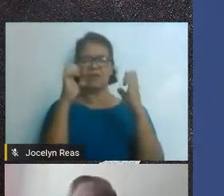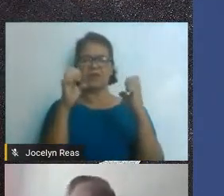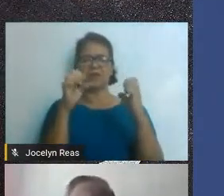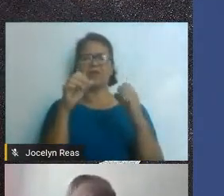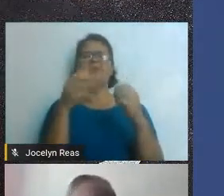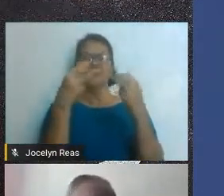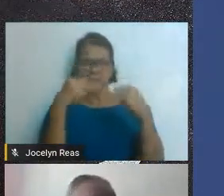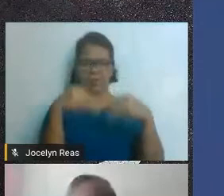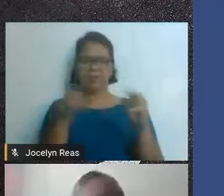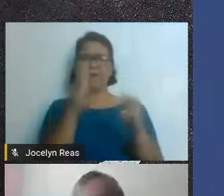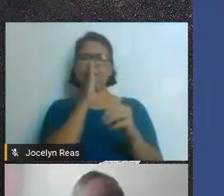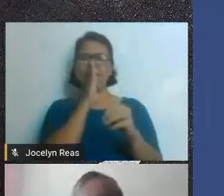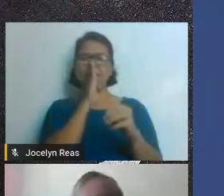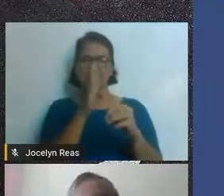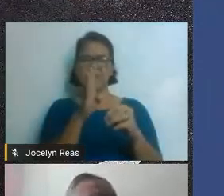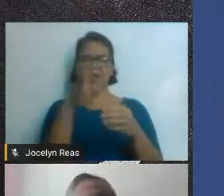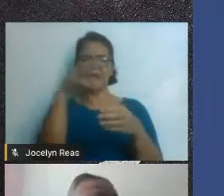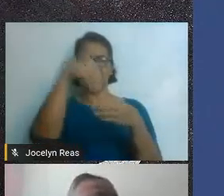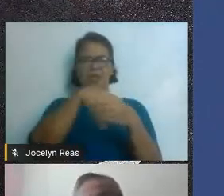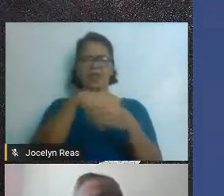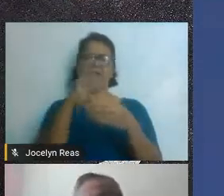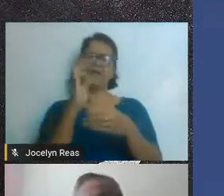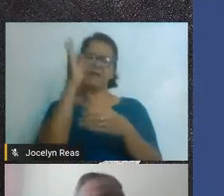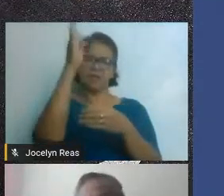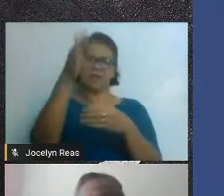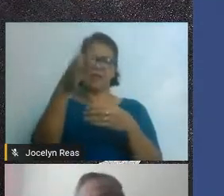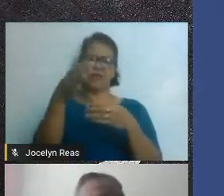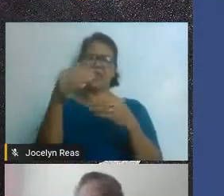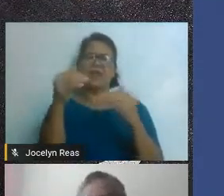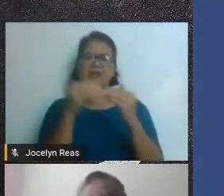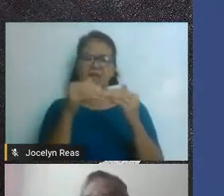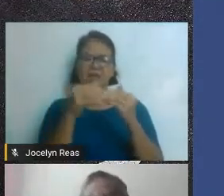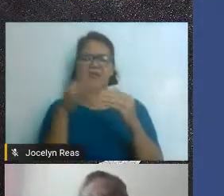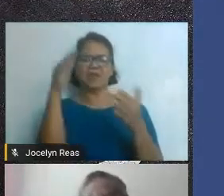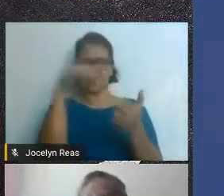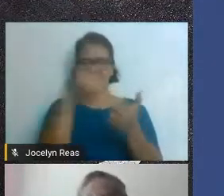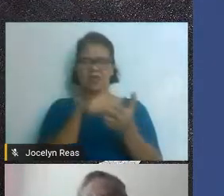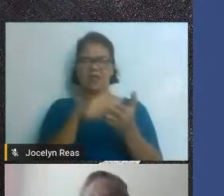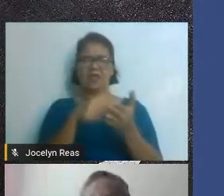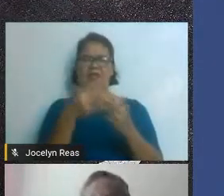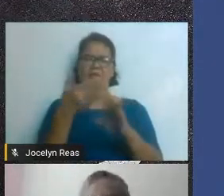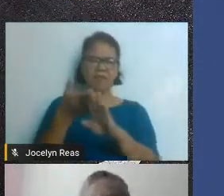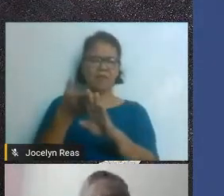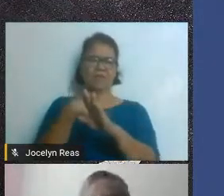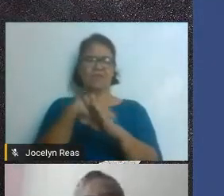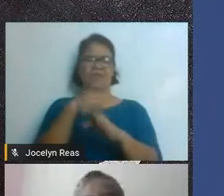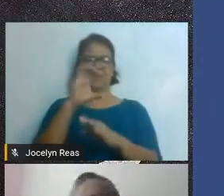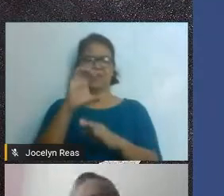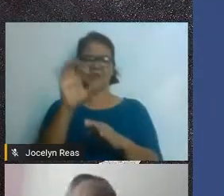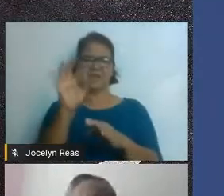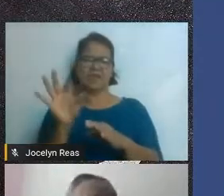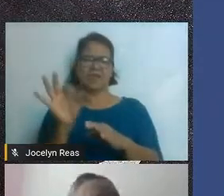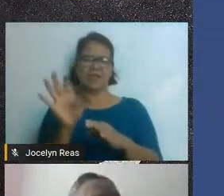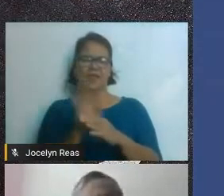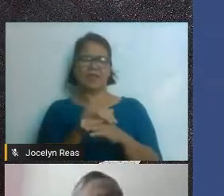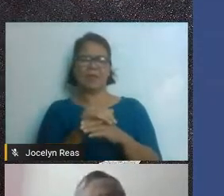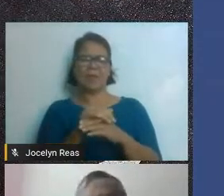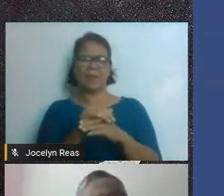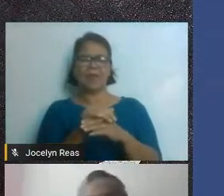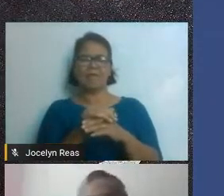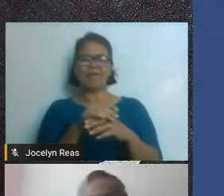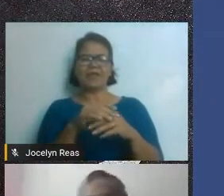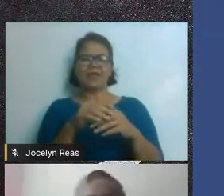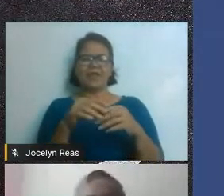the future, even again prior to COVID-19 emergency. The secretary has been really proactive and